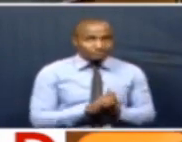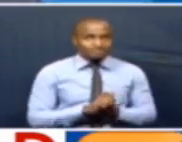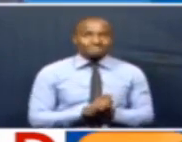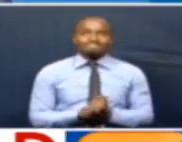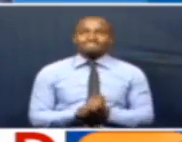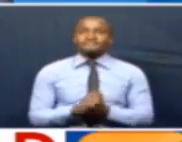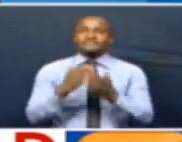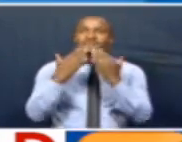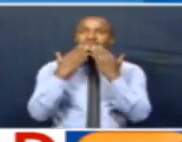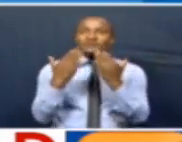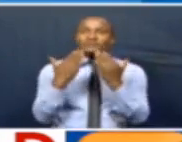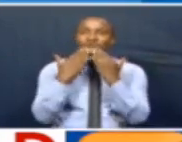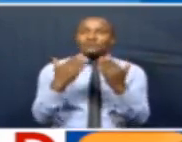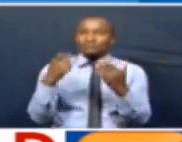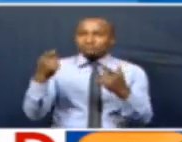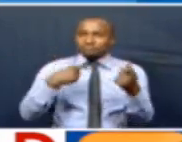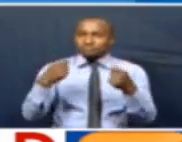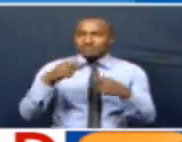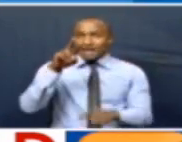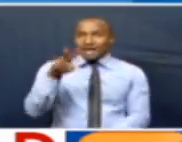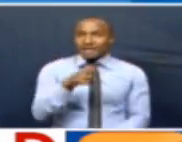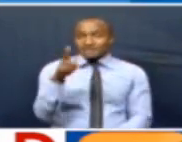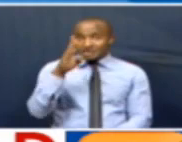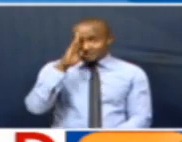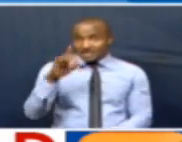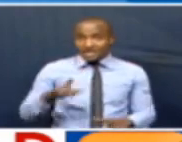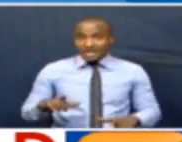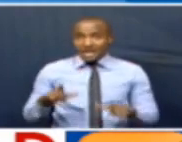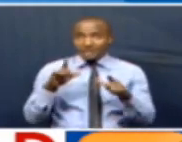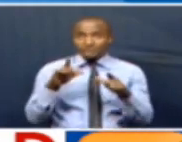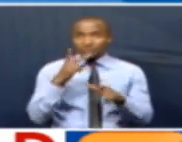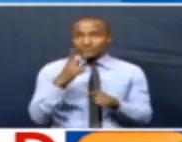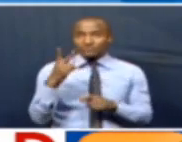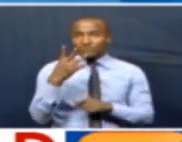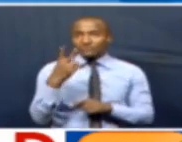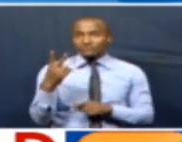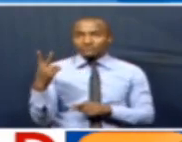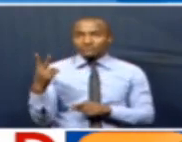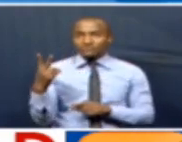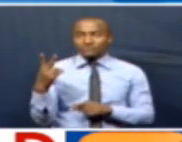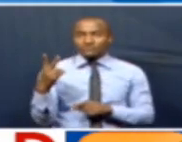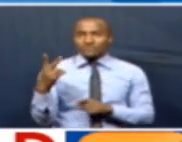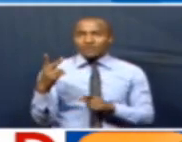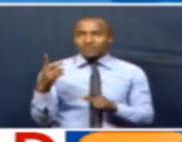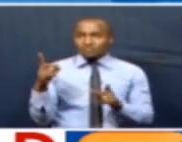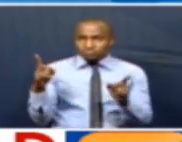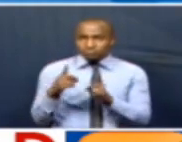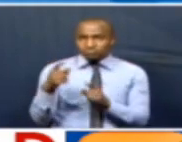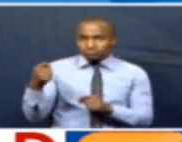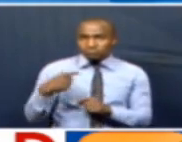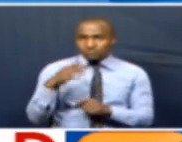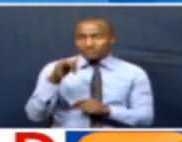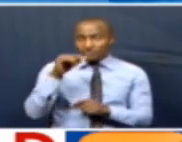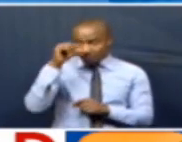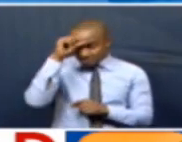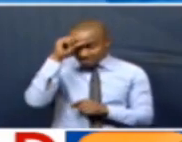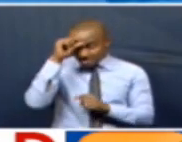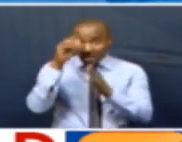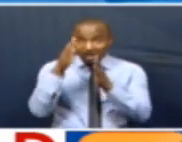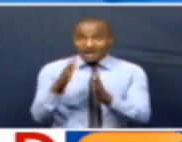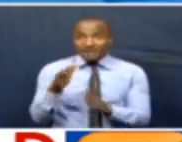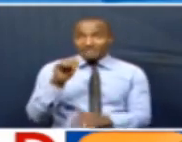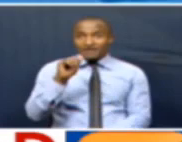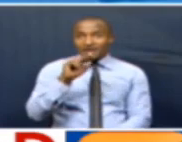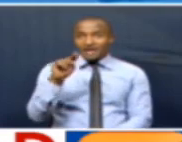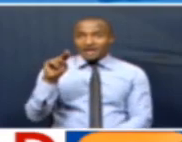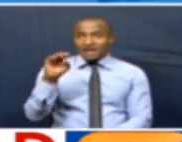Thank you so much. Great. And keep talking to us. The hashtag is Sunday Live. Text us on 2422. Very briefly, this is a condolence message from Governor Anne